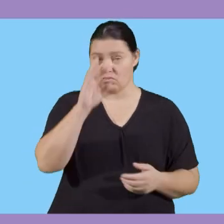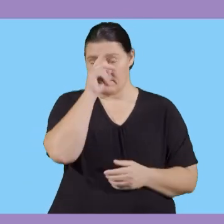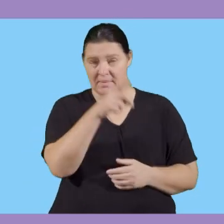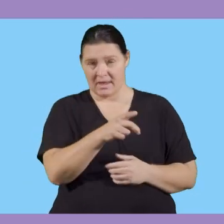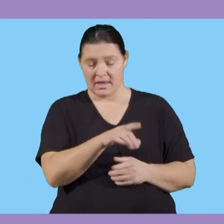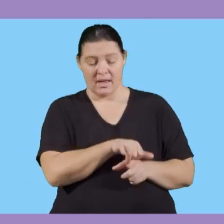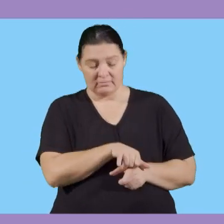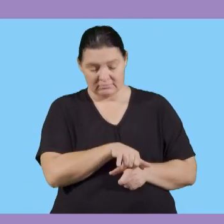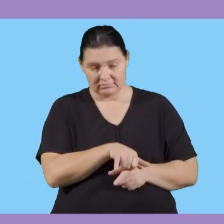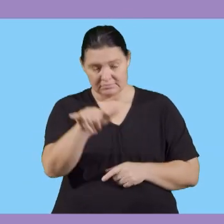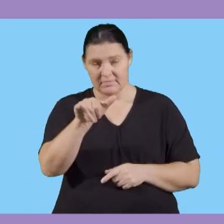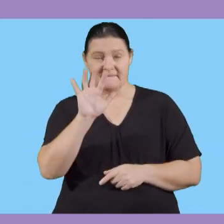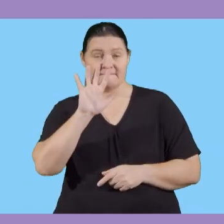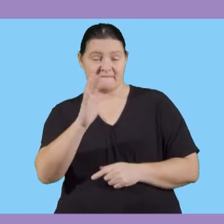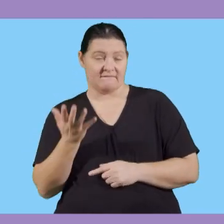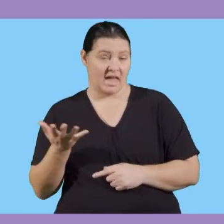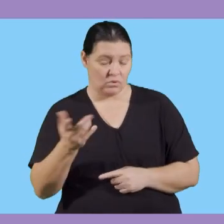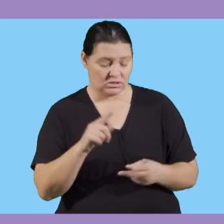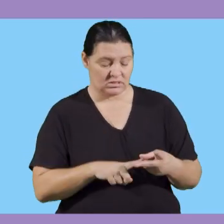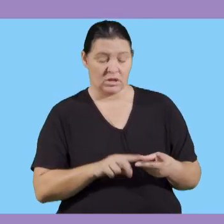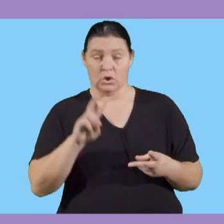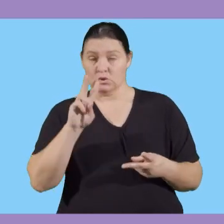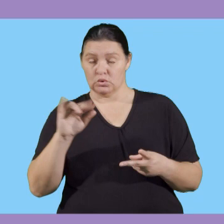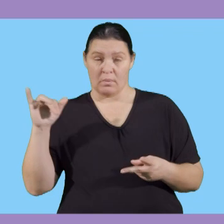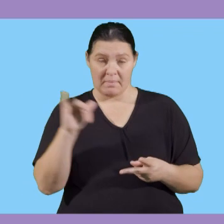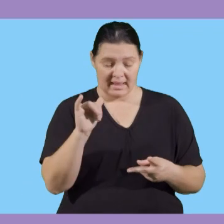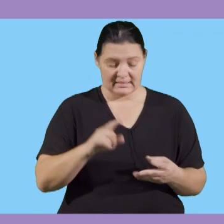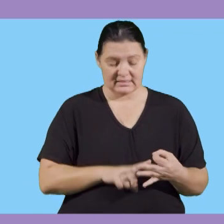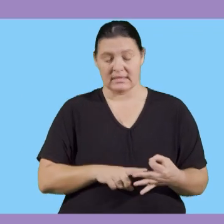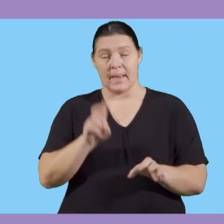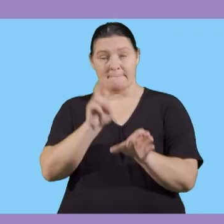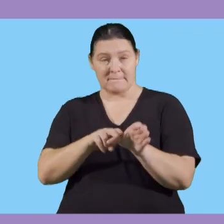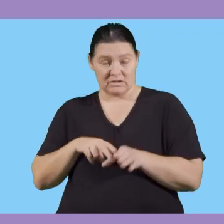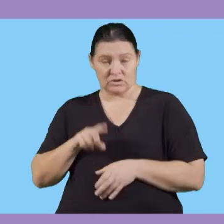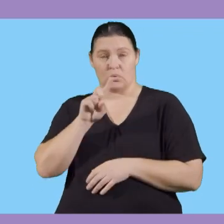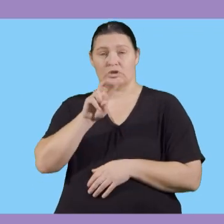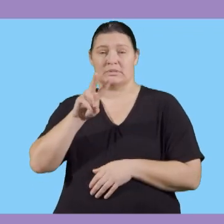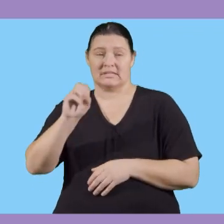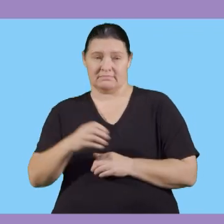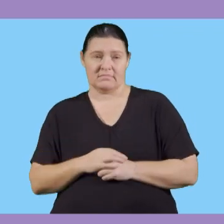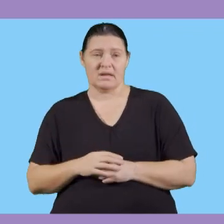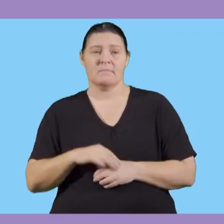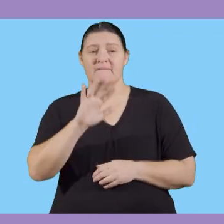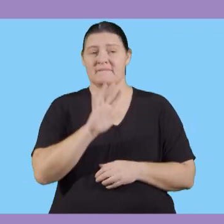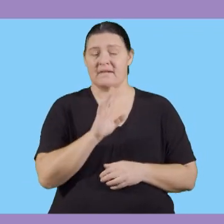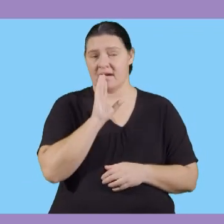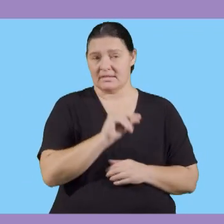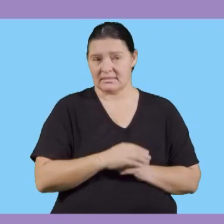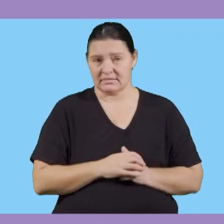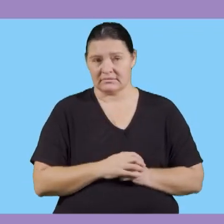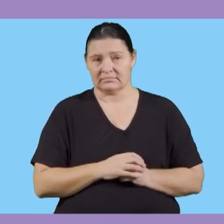So remember, the plane has 5 air hosts, 2 pilots, and 120 passengers. So number 5 asks us